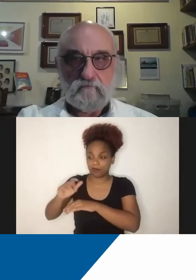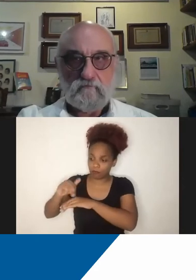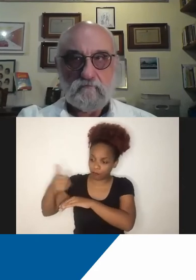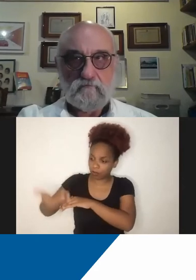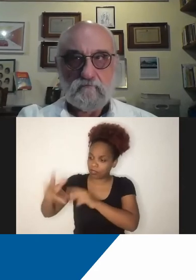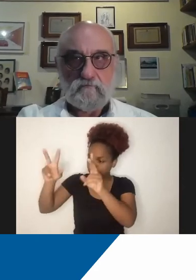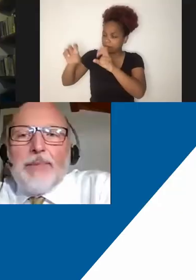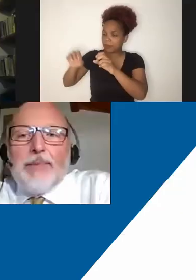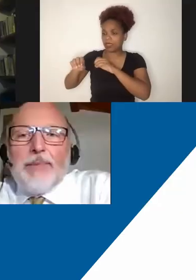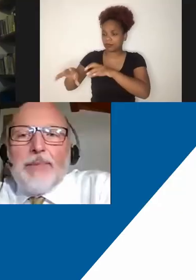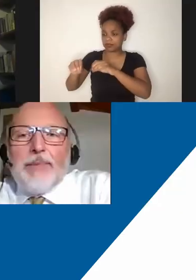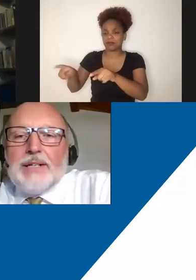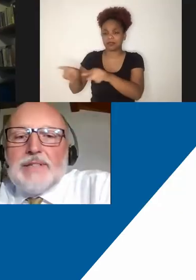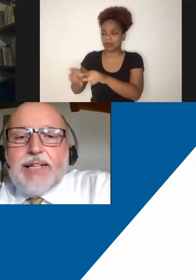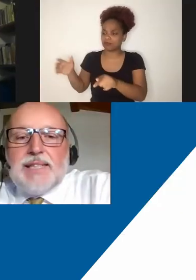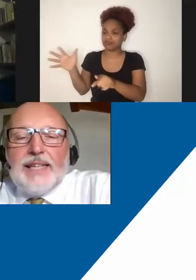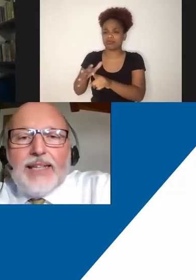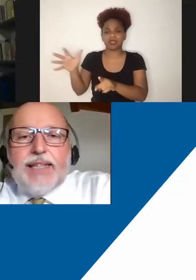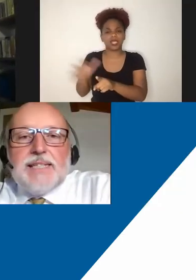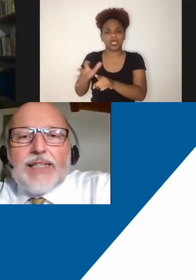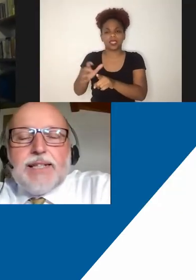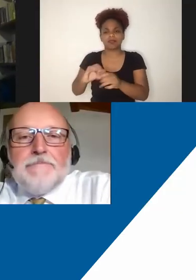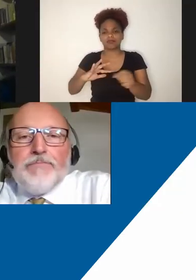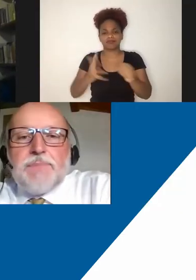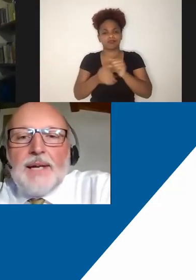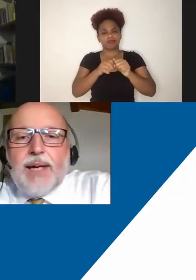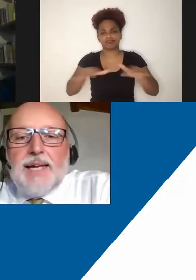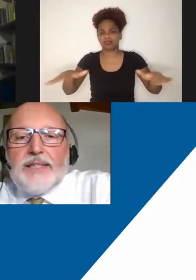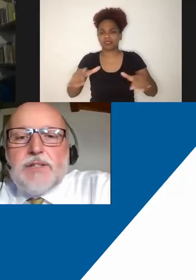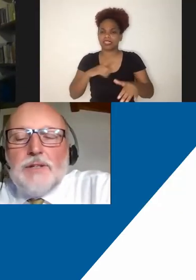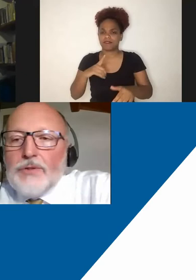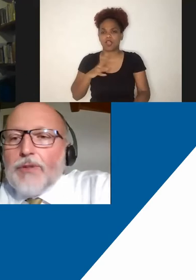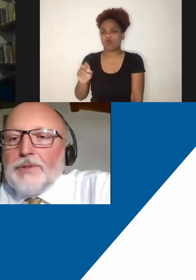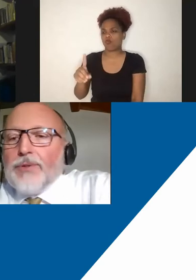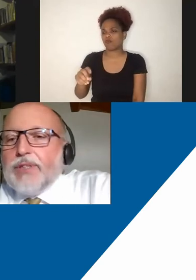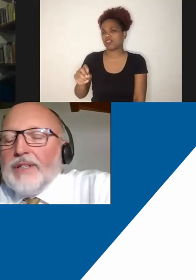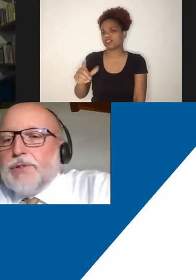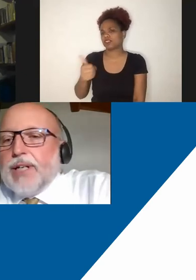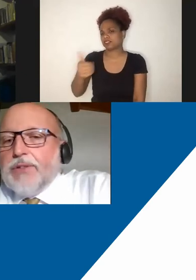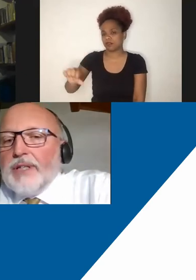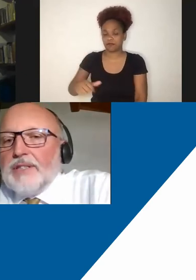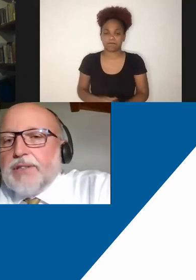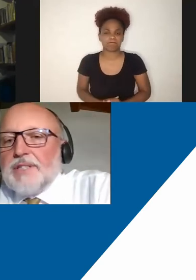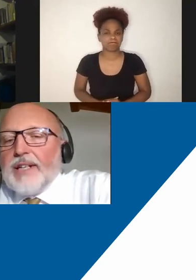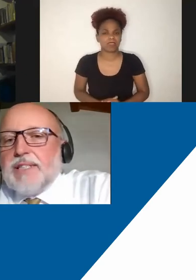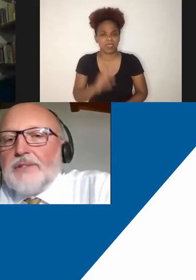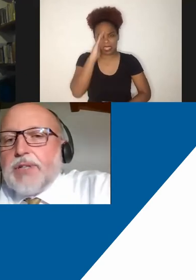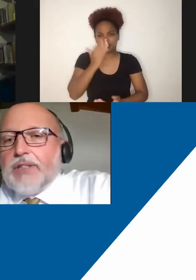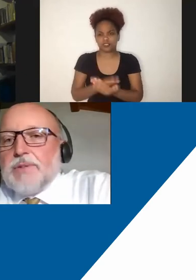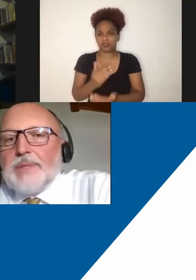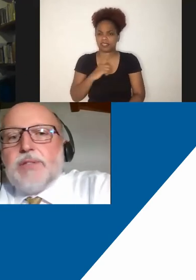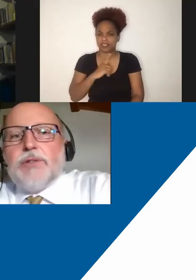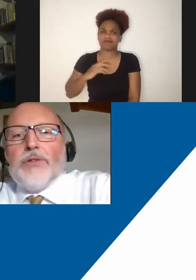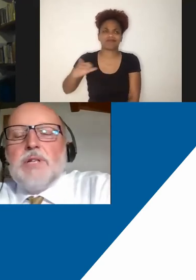the COVID-19 pandemic, because I think this is a huge opportunity for educational science,